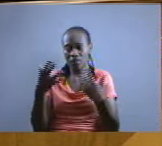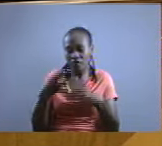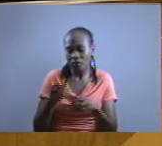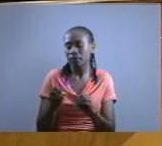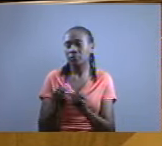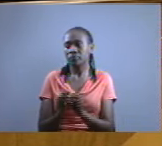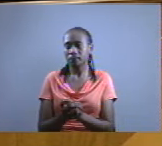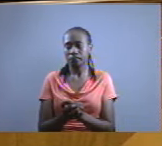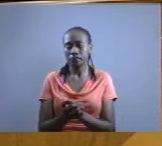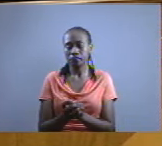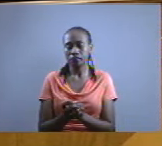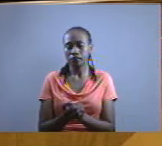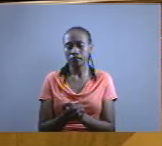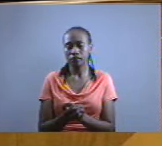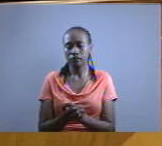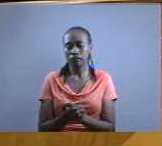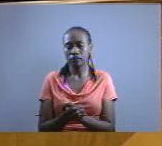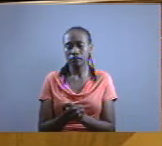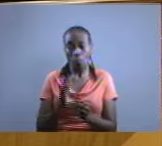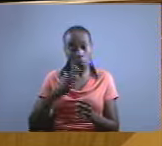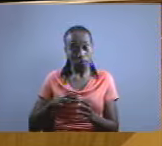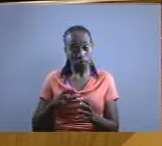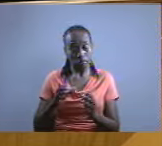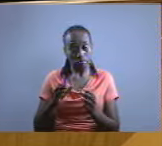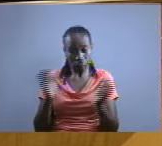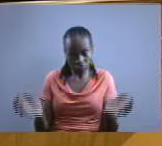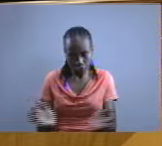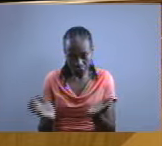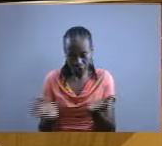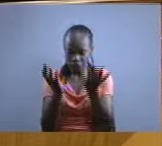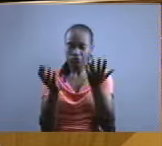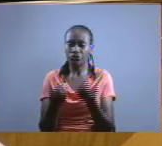Council provides and encourages the provision of